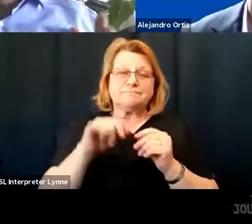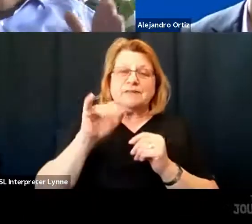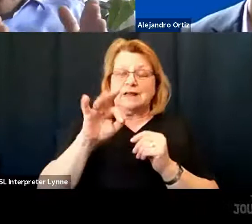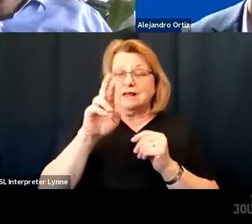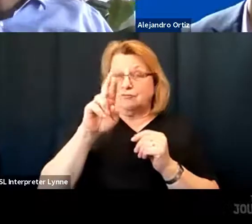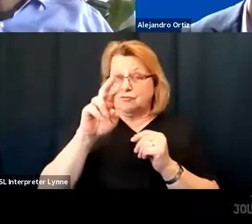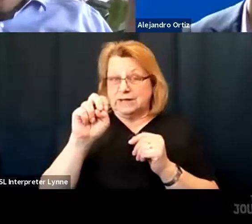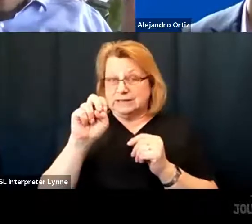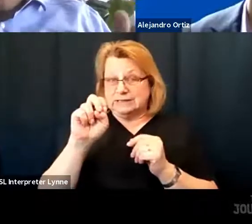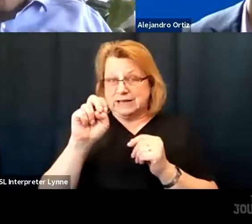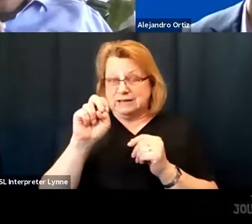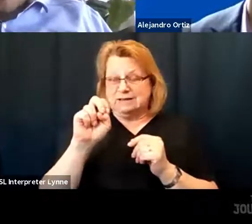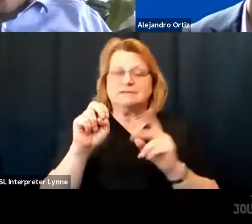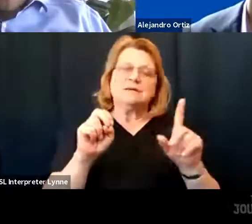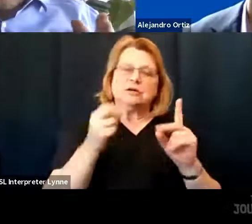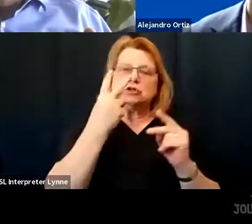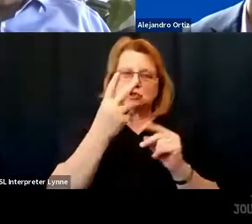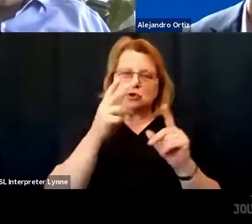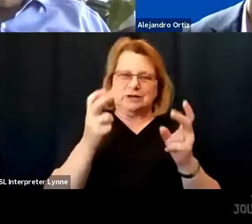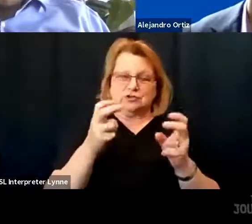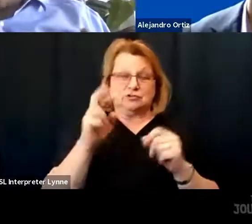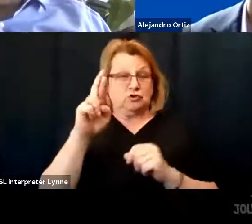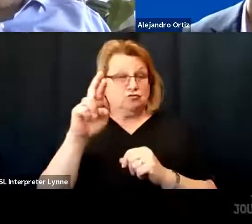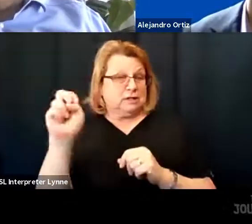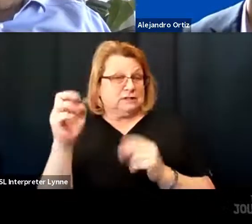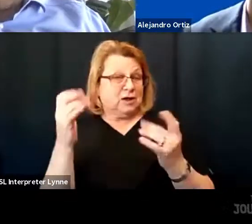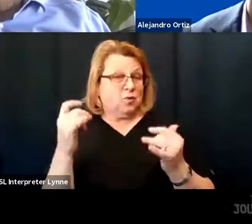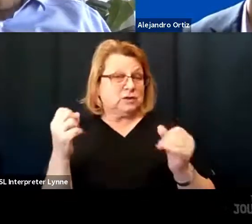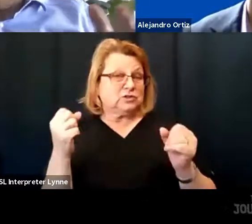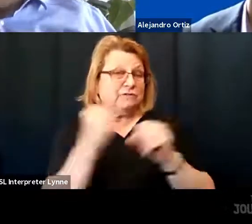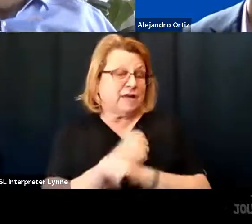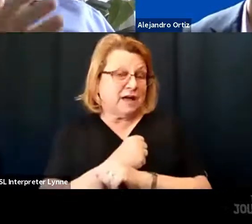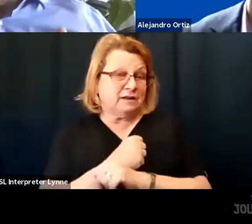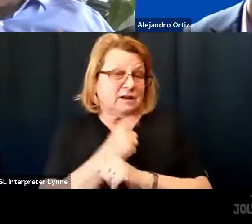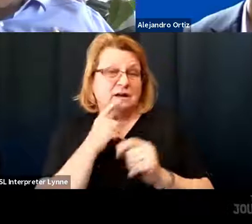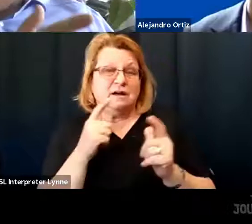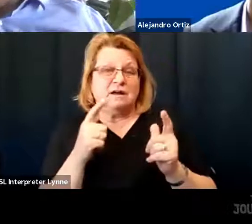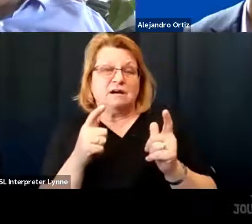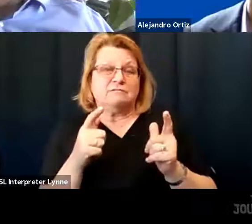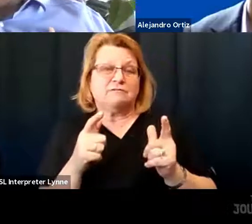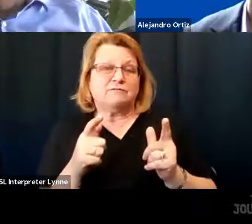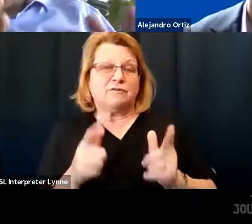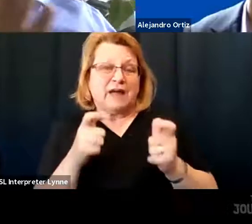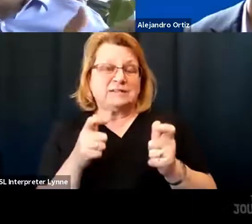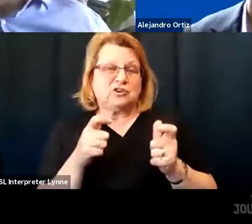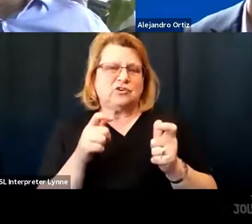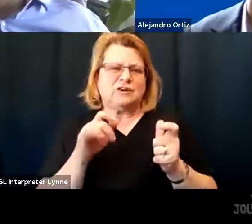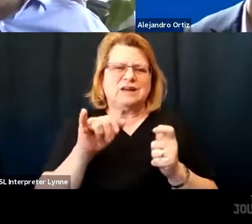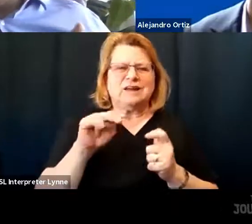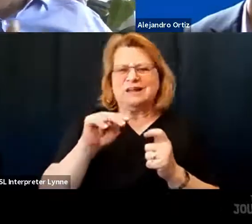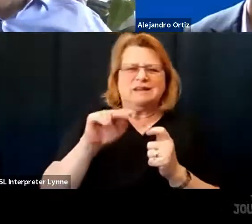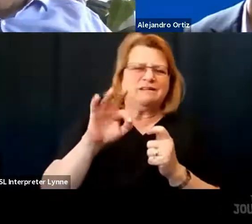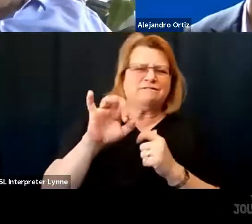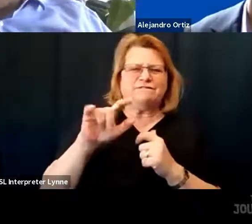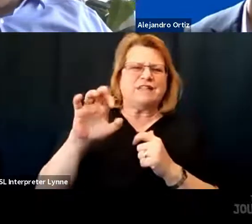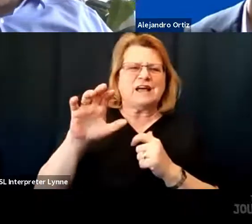wants, these are two separate issues. If real estate wants to fight, for example, for faster inspections, they should fight for faster inspections. That is a separate issue.